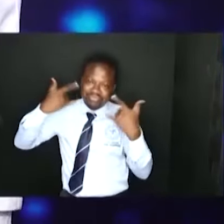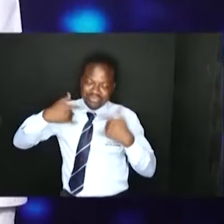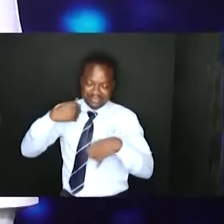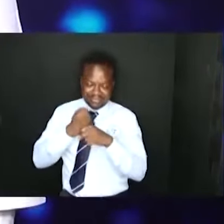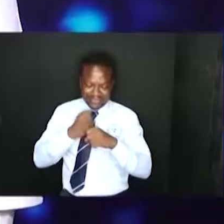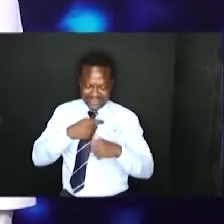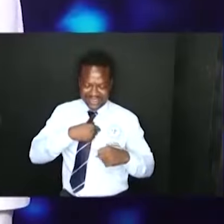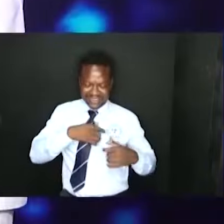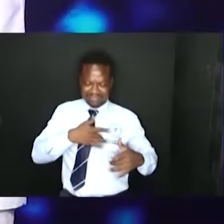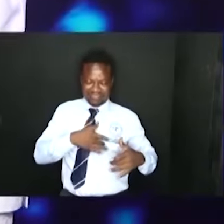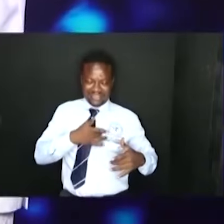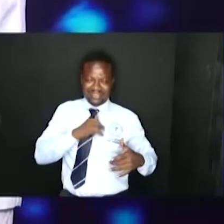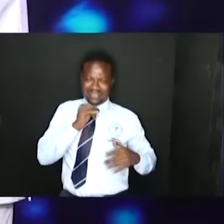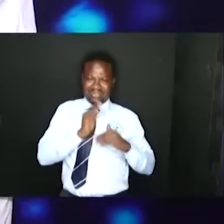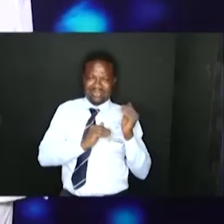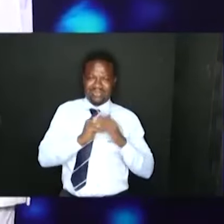Now,